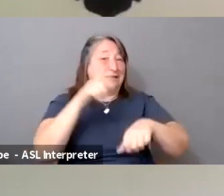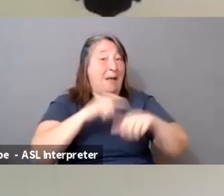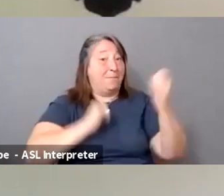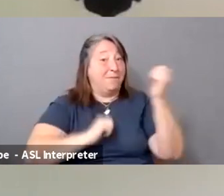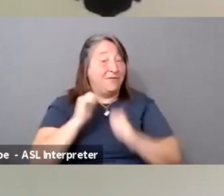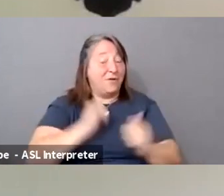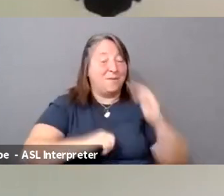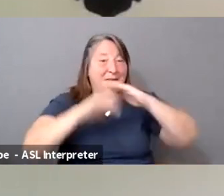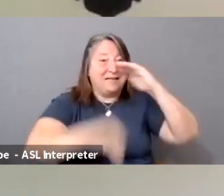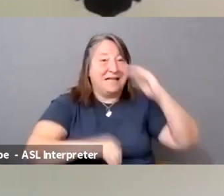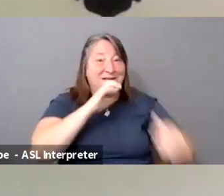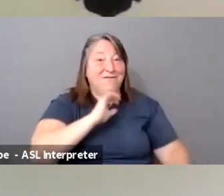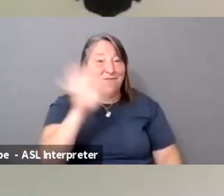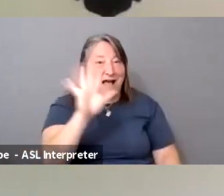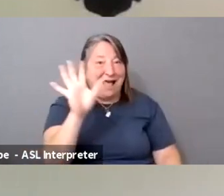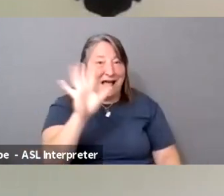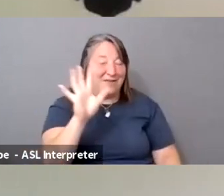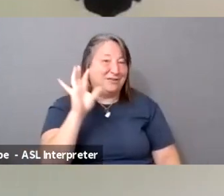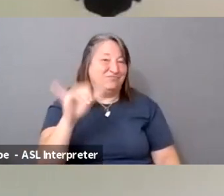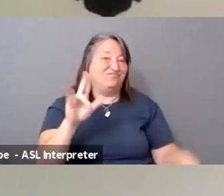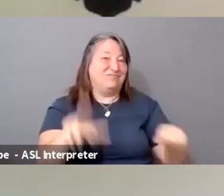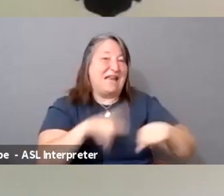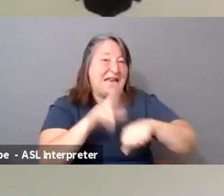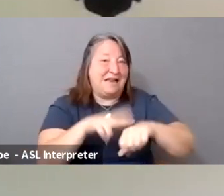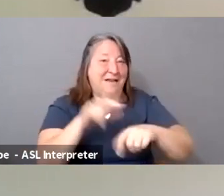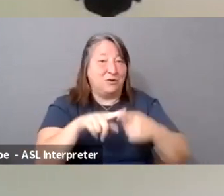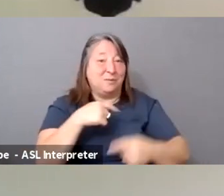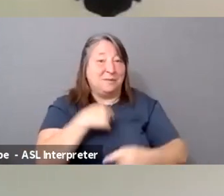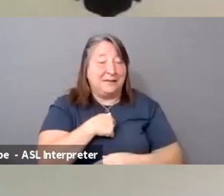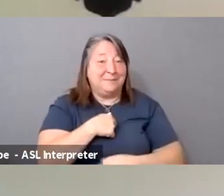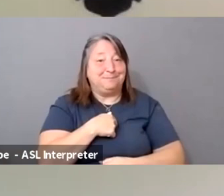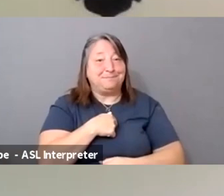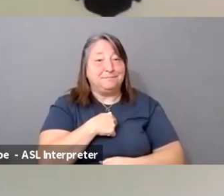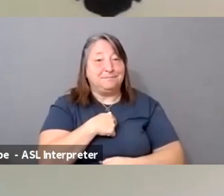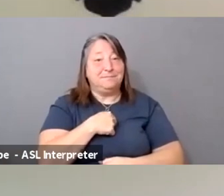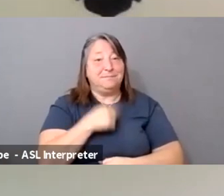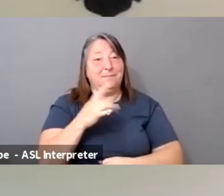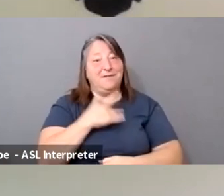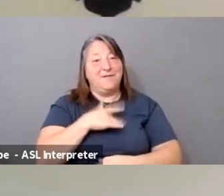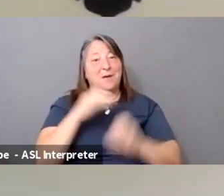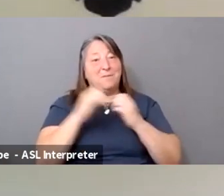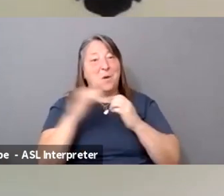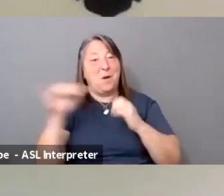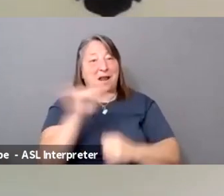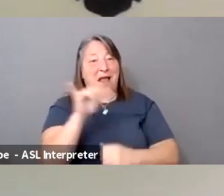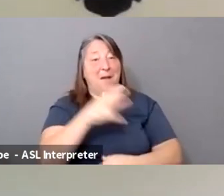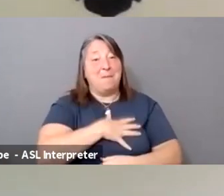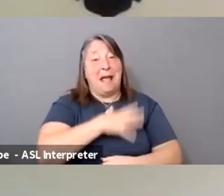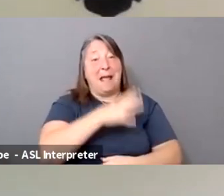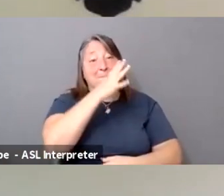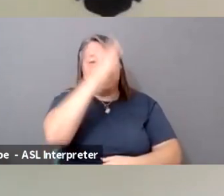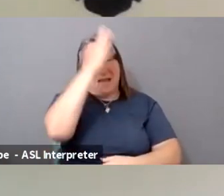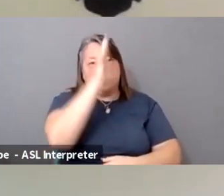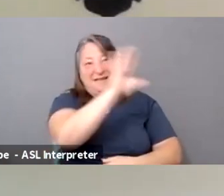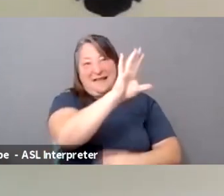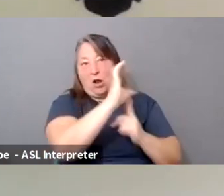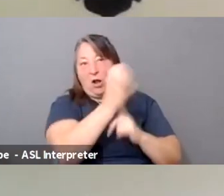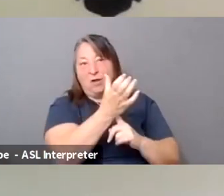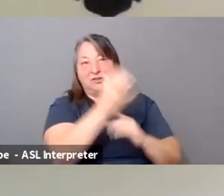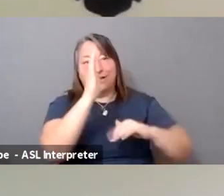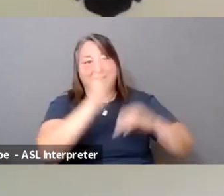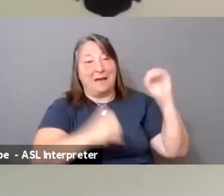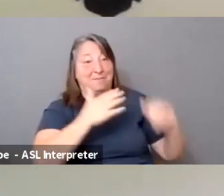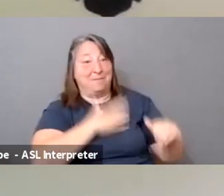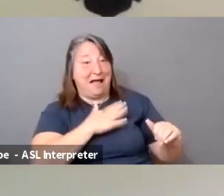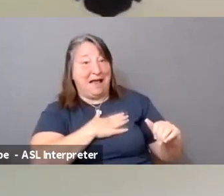sort of second nature. And it was, it felt more their culture than mine, to be honest. And they were trying to immerse